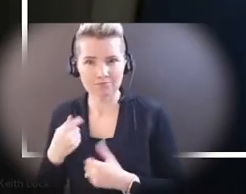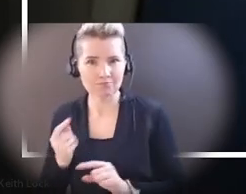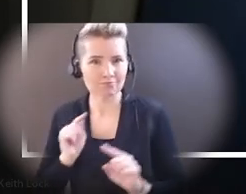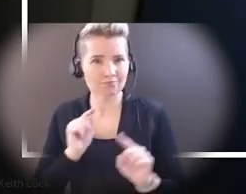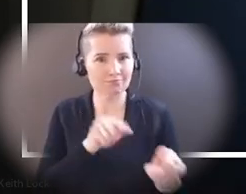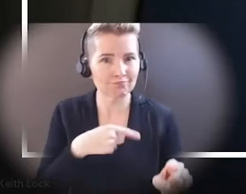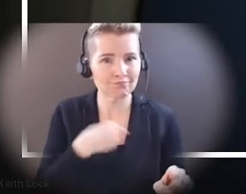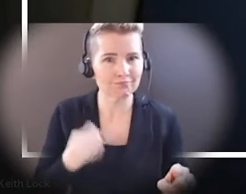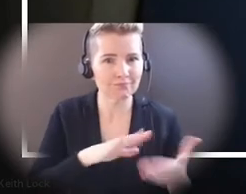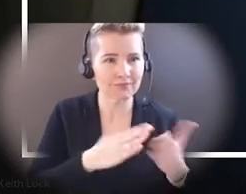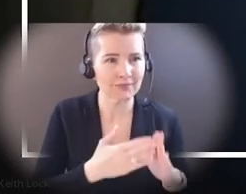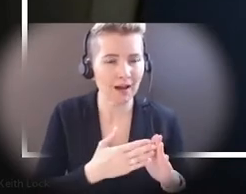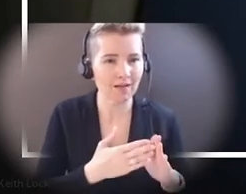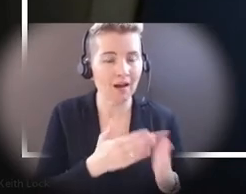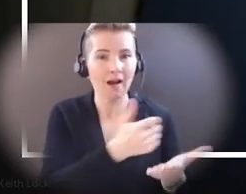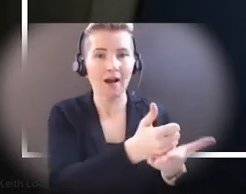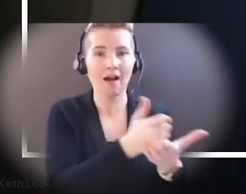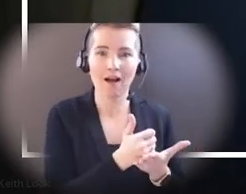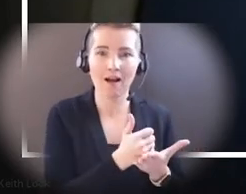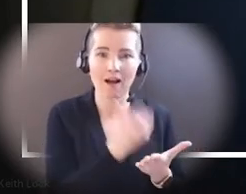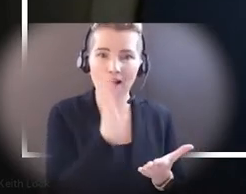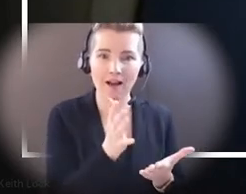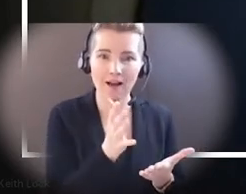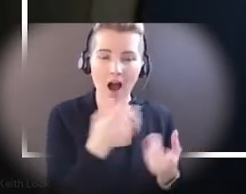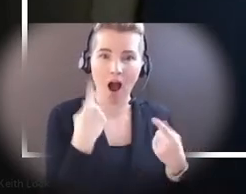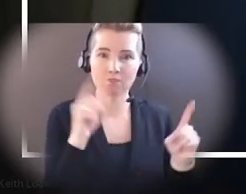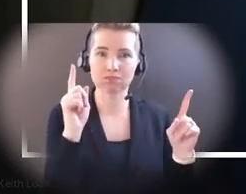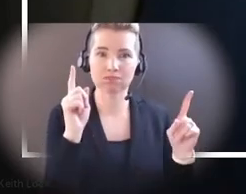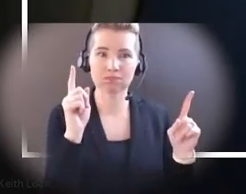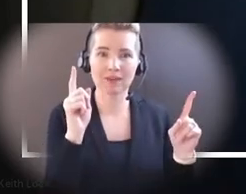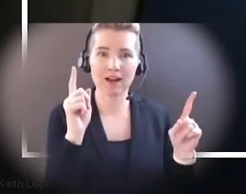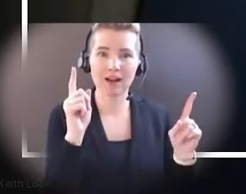get help and it would work.